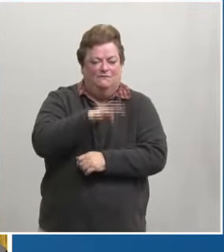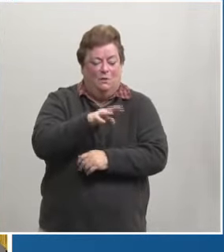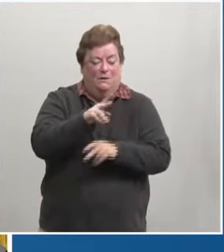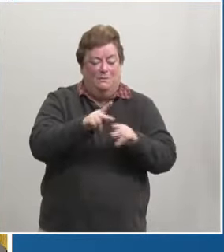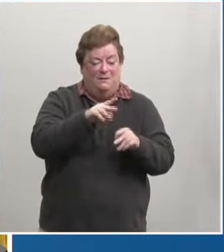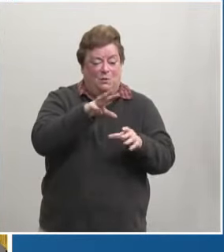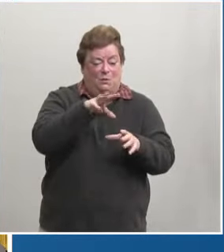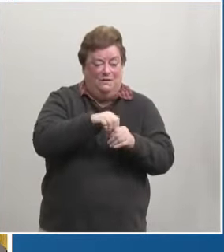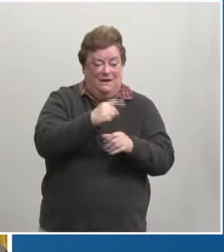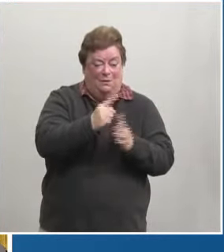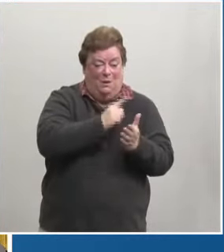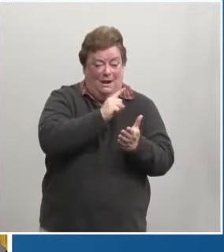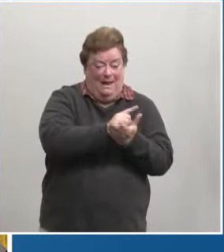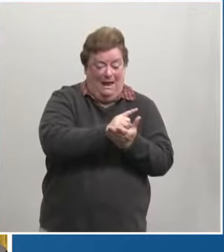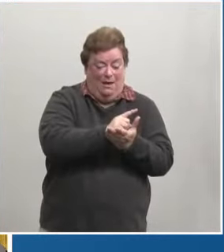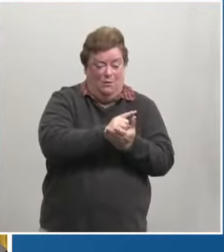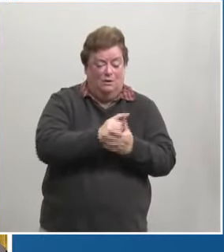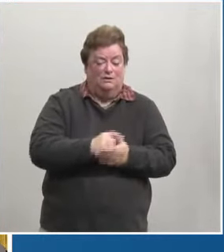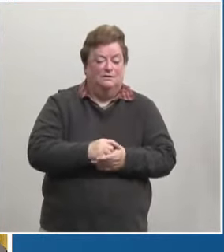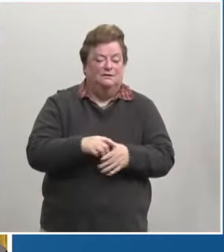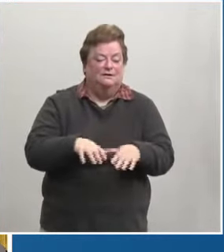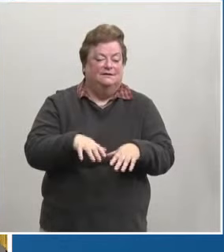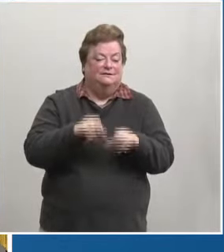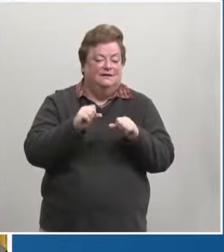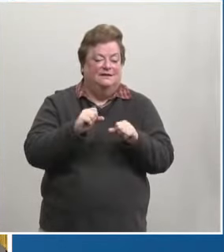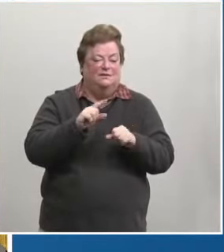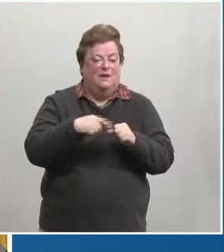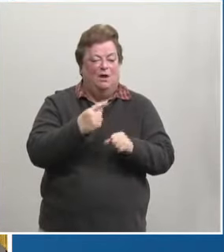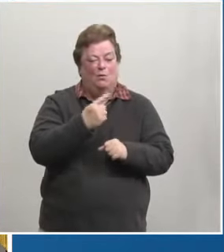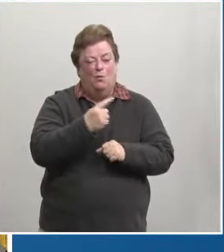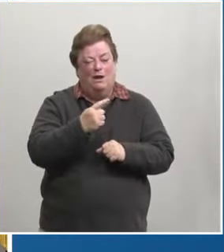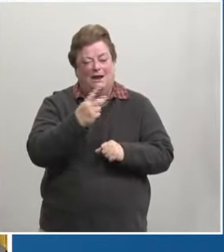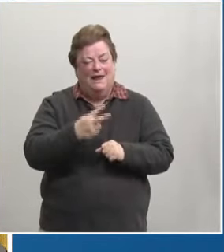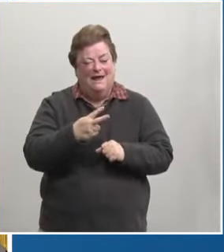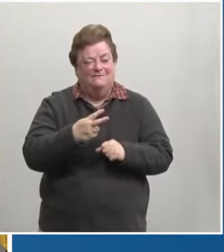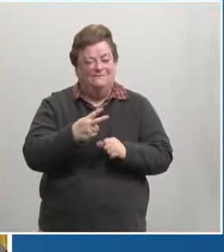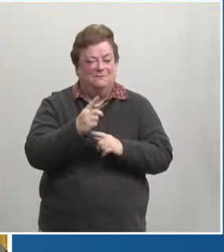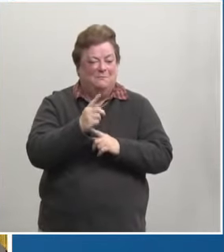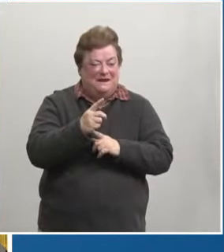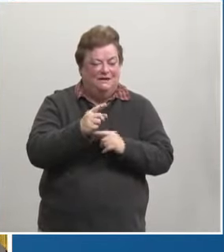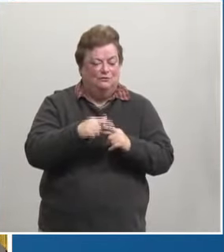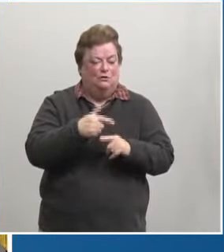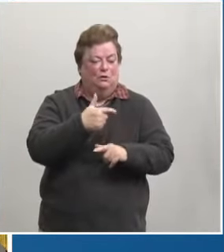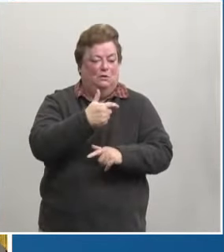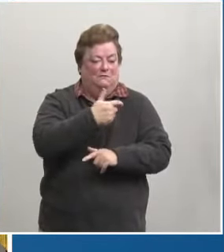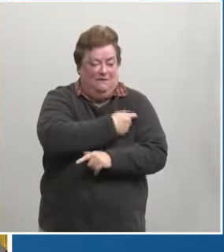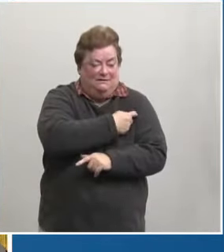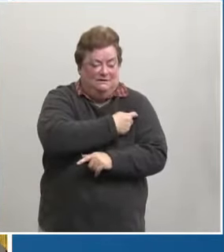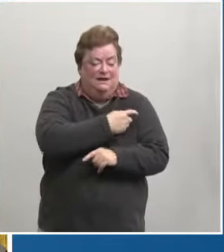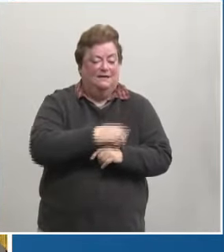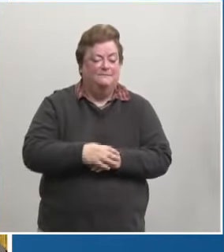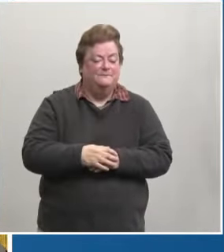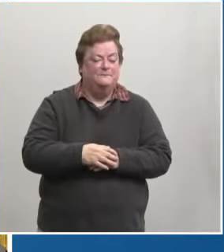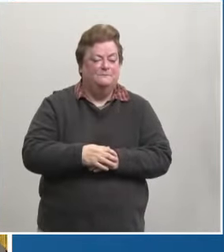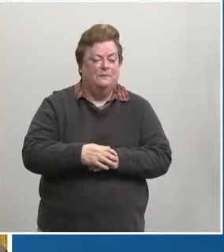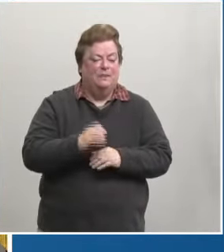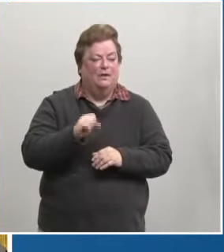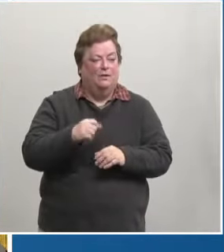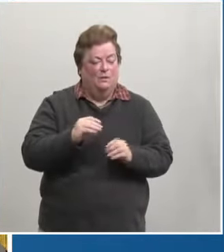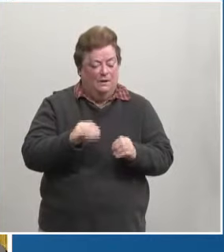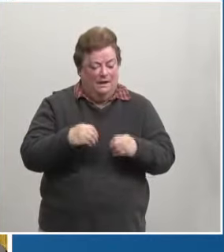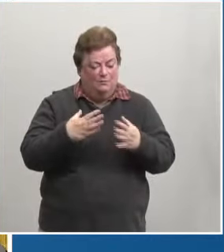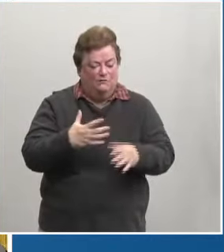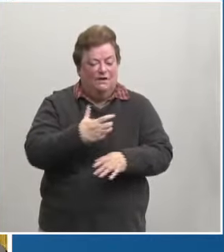hour's time. It takes about 1.5 minutes to administer the vaccine. We can provide